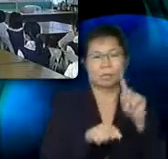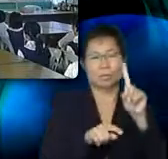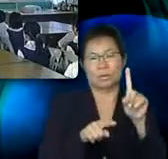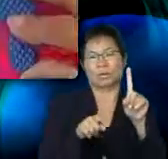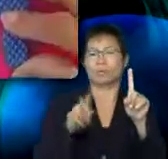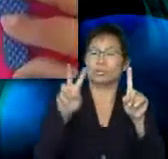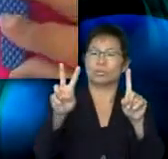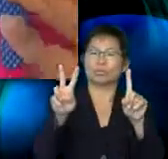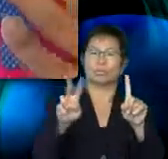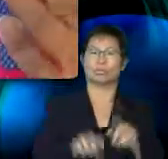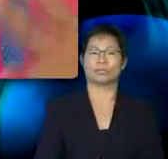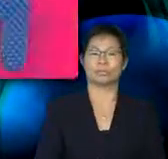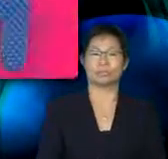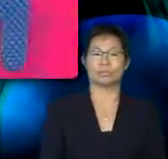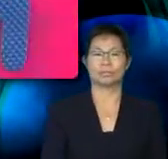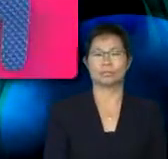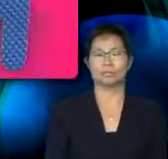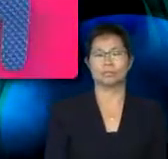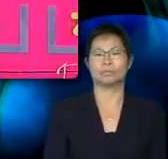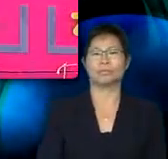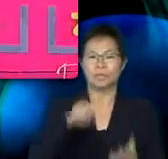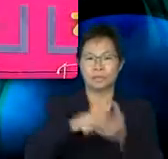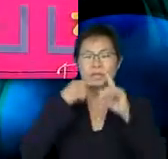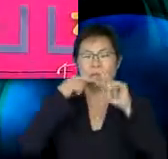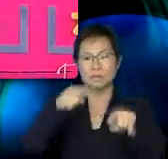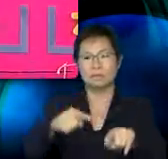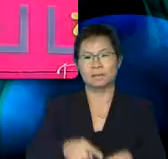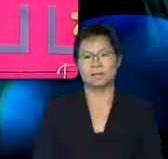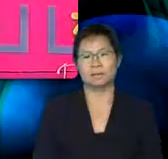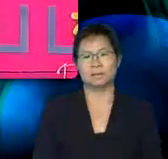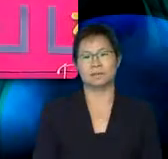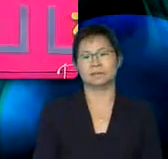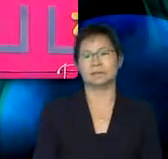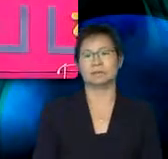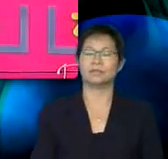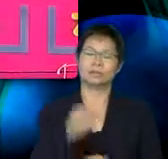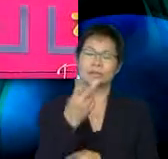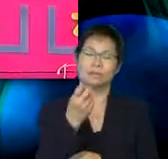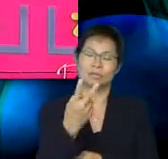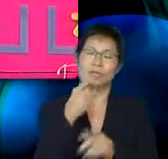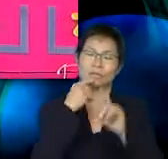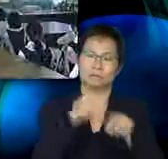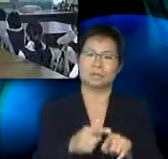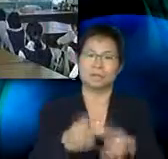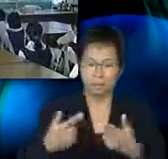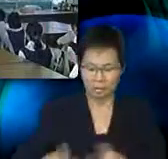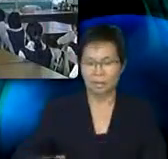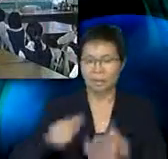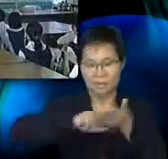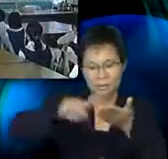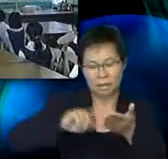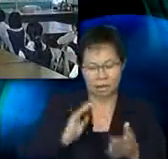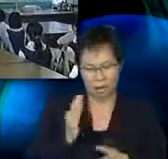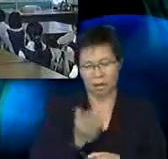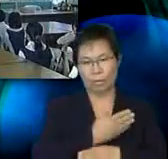1. What is our answer here? 12. Now, let's check our